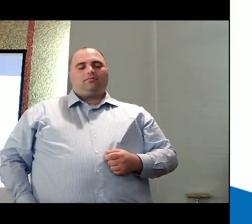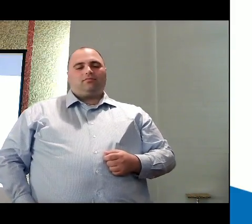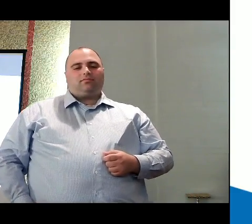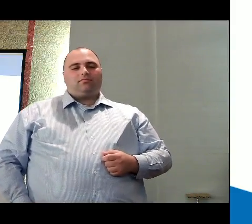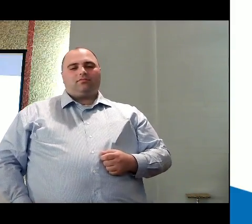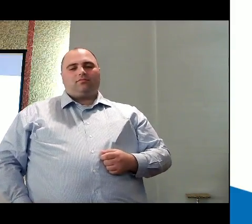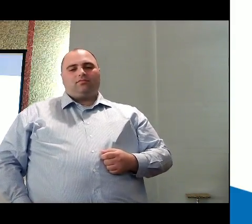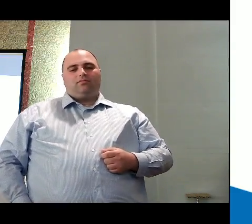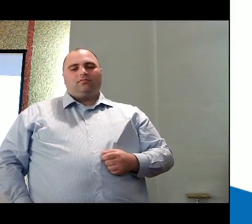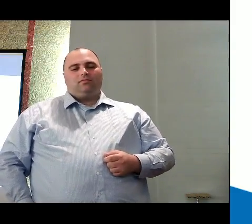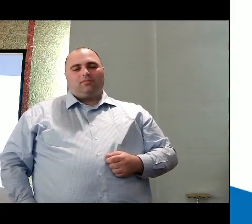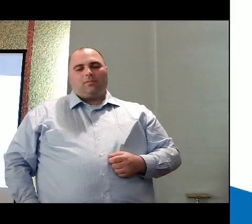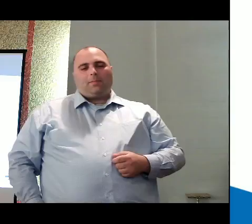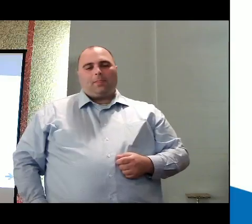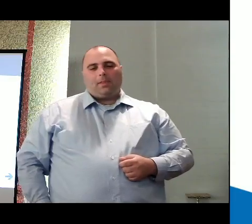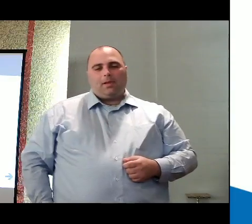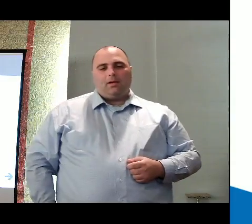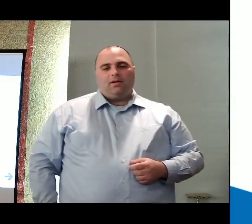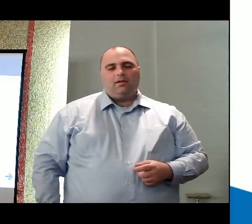Lord.